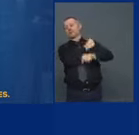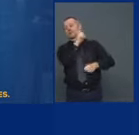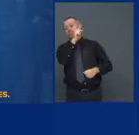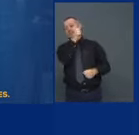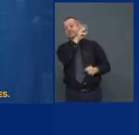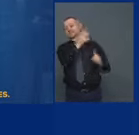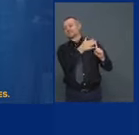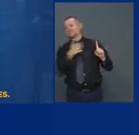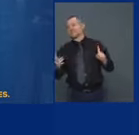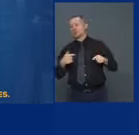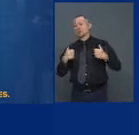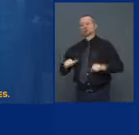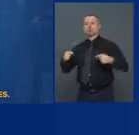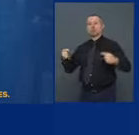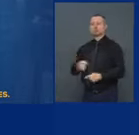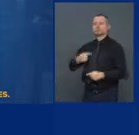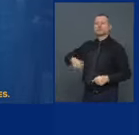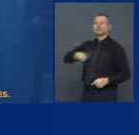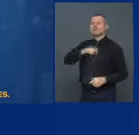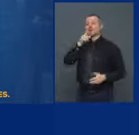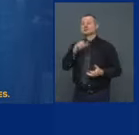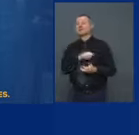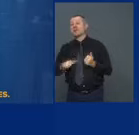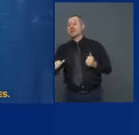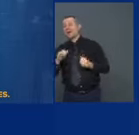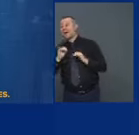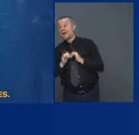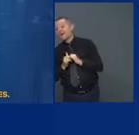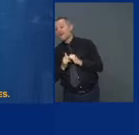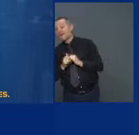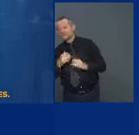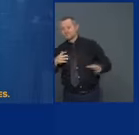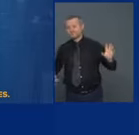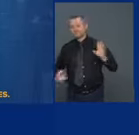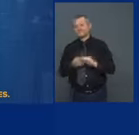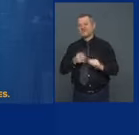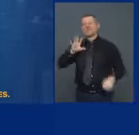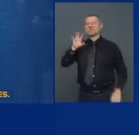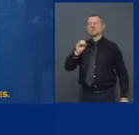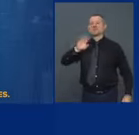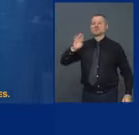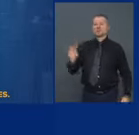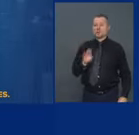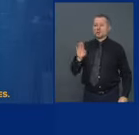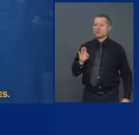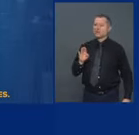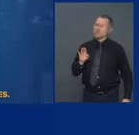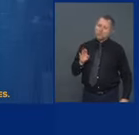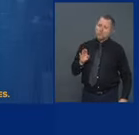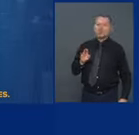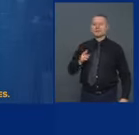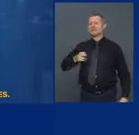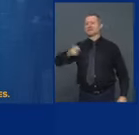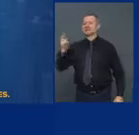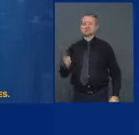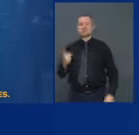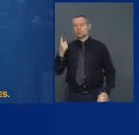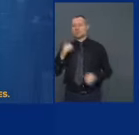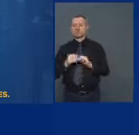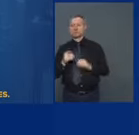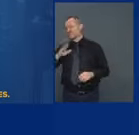we have all bad options. To close a $50 billion deficit, which would be an historic deficit, you would have to do all